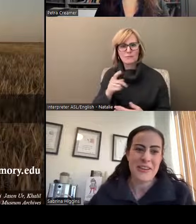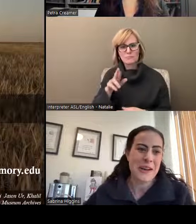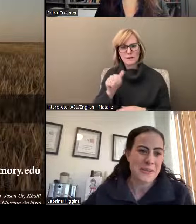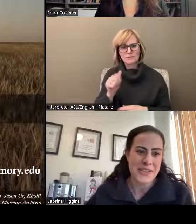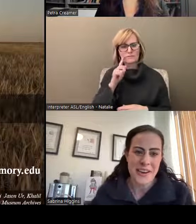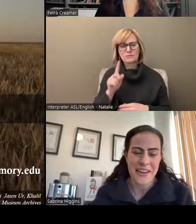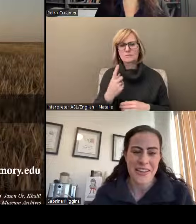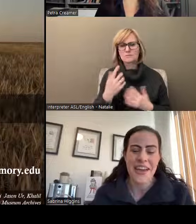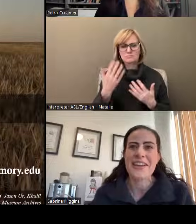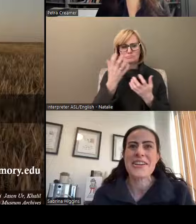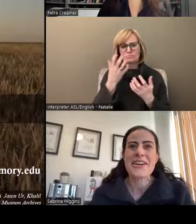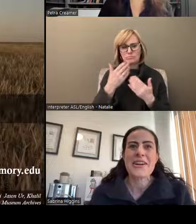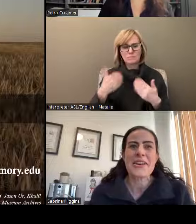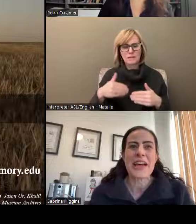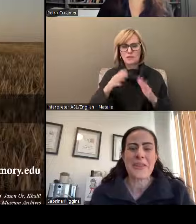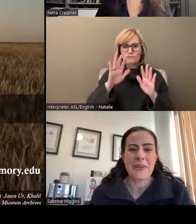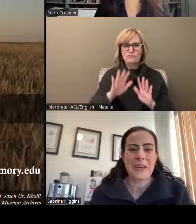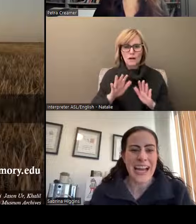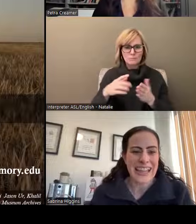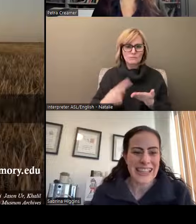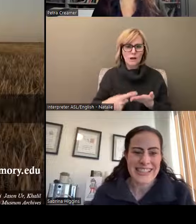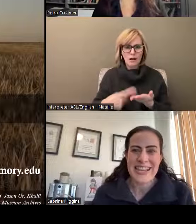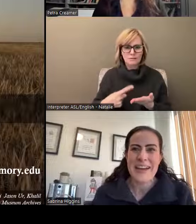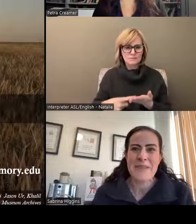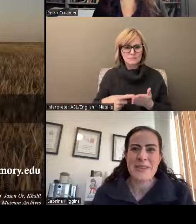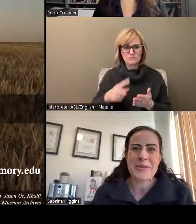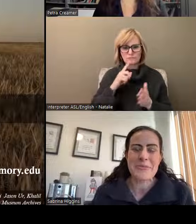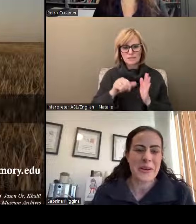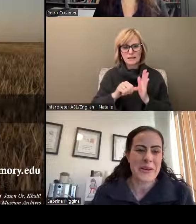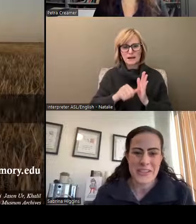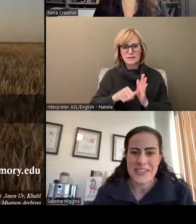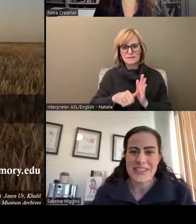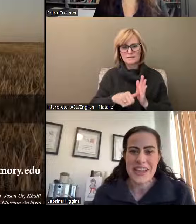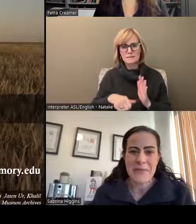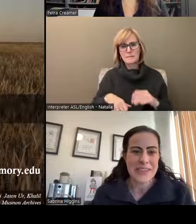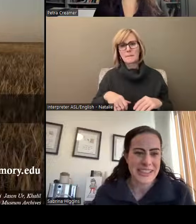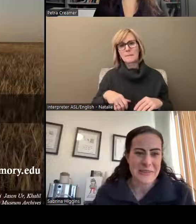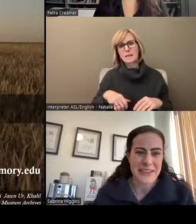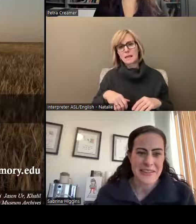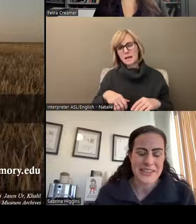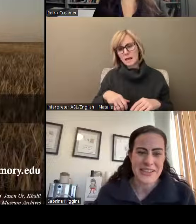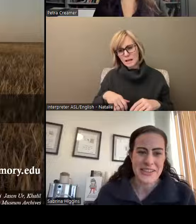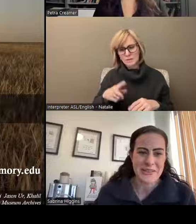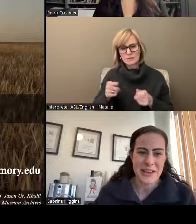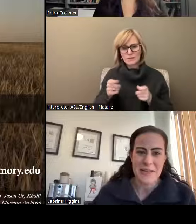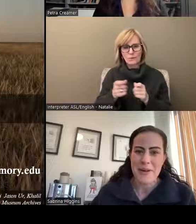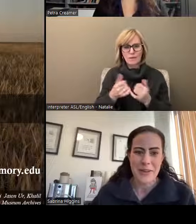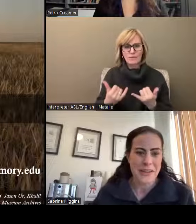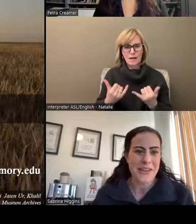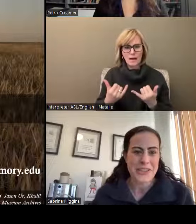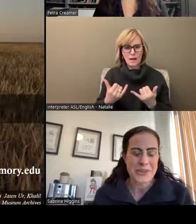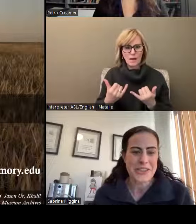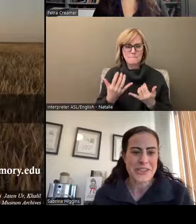an incredible talk that I think really highlights, you know, some important questions that we are dealing with now as, you know,